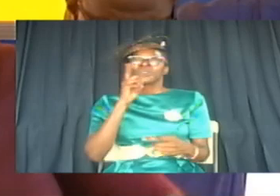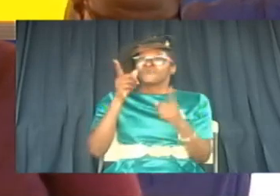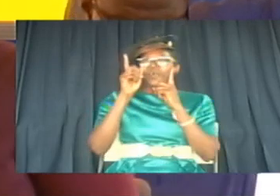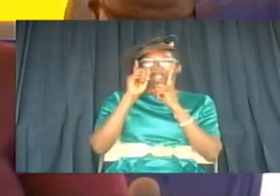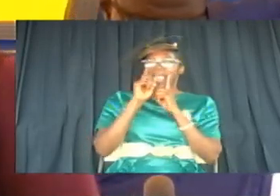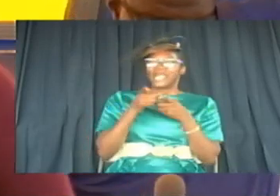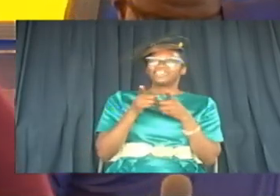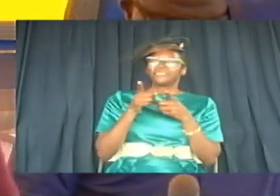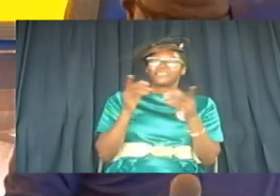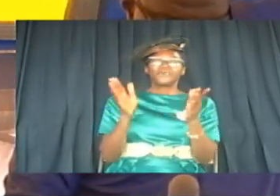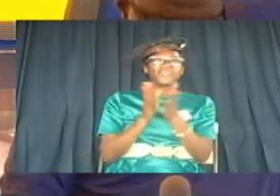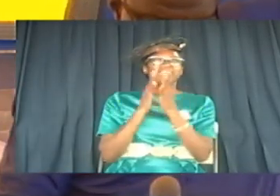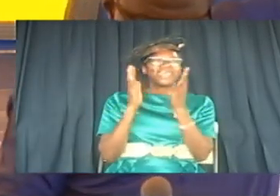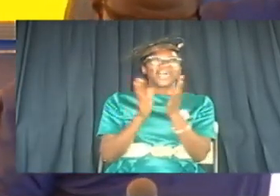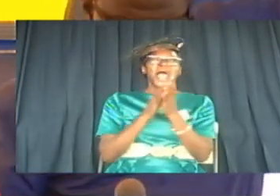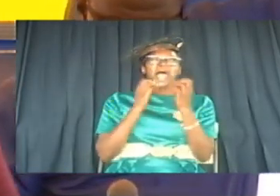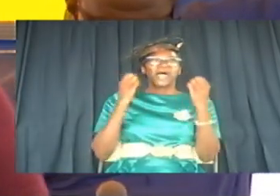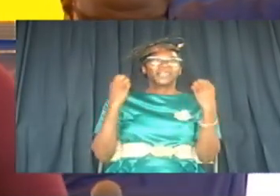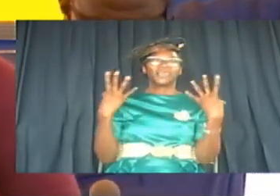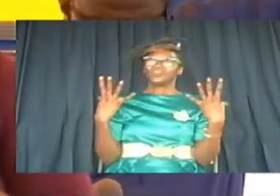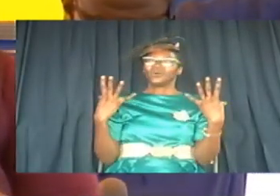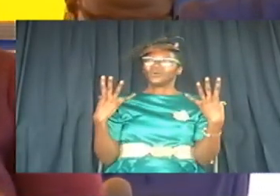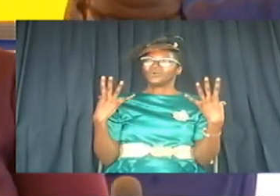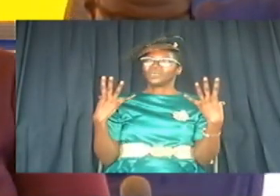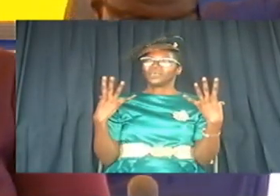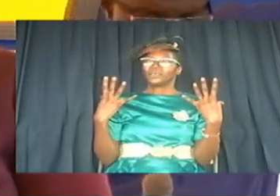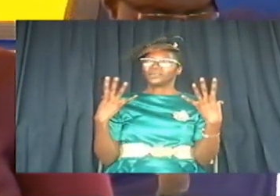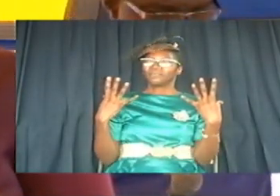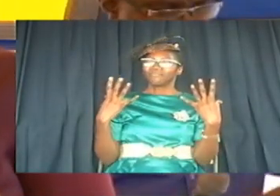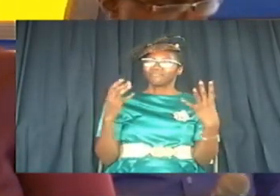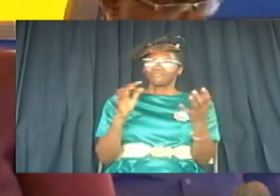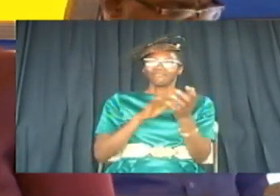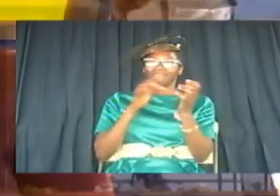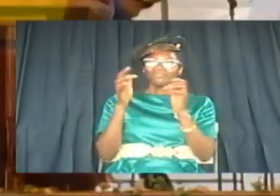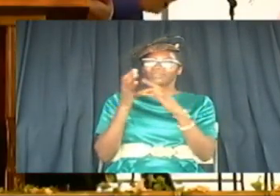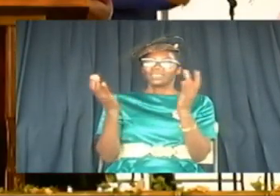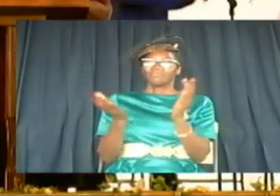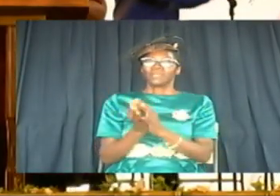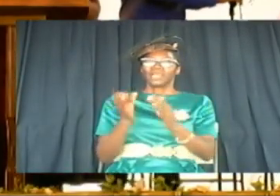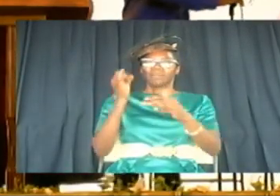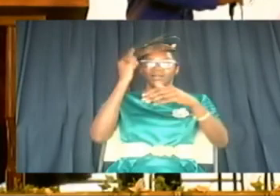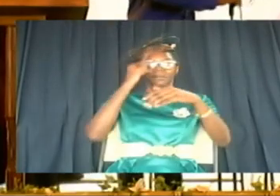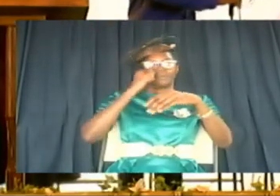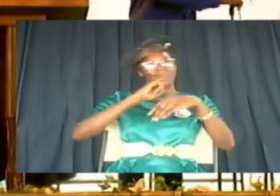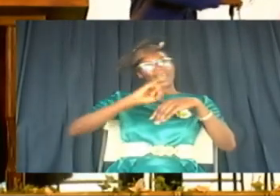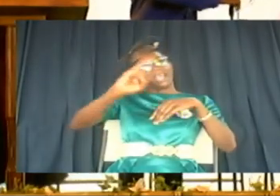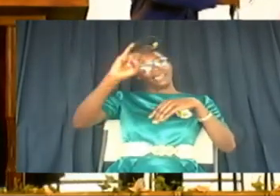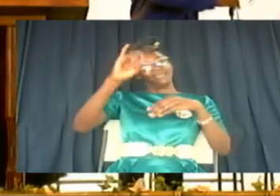answering? Hallelujah. Can we turn our Bibles to Isaiah chapter 12?